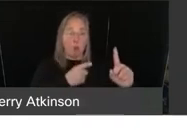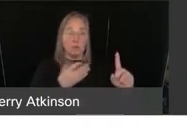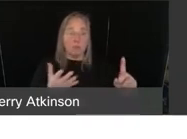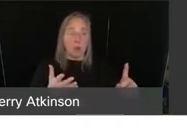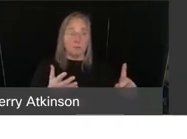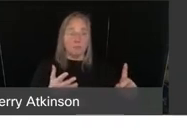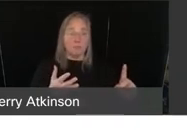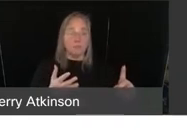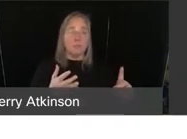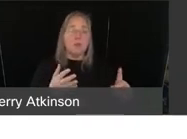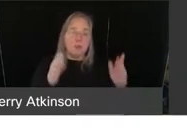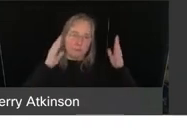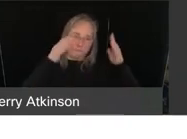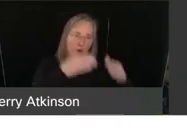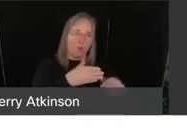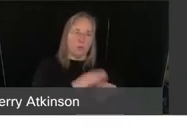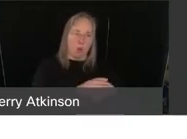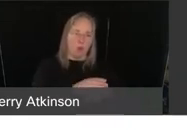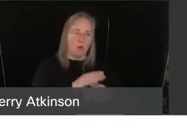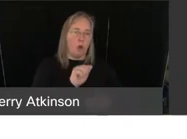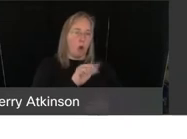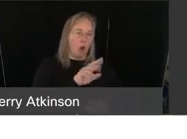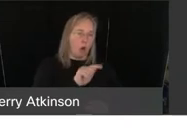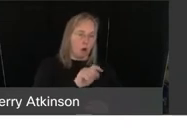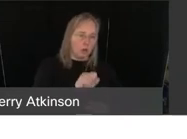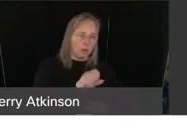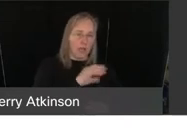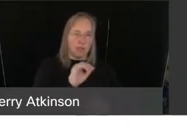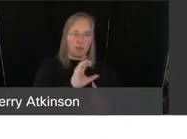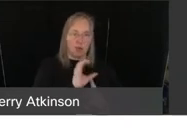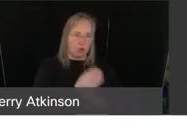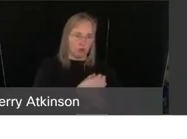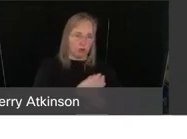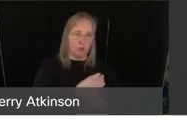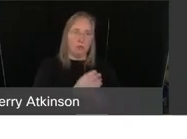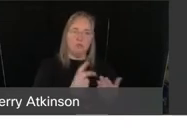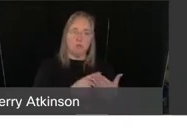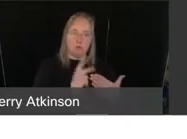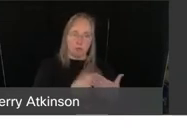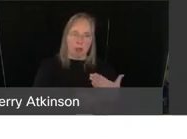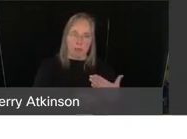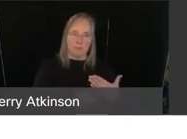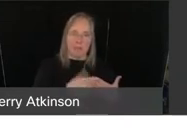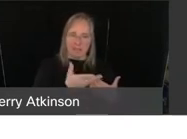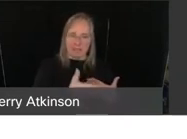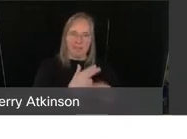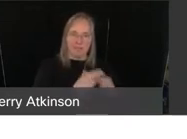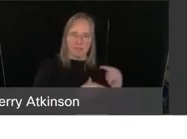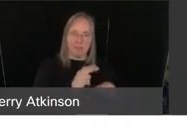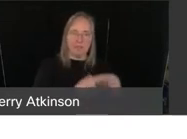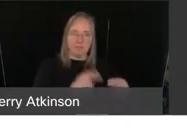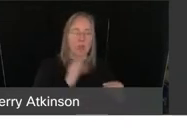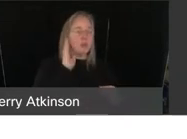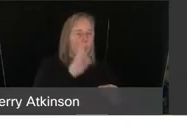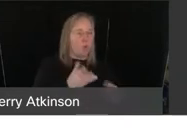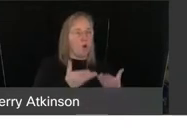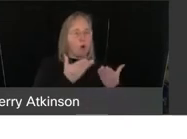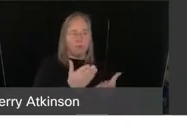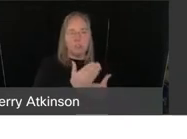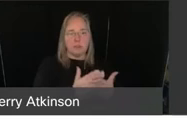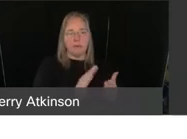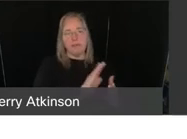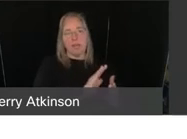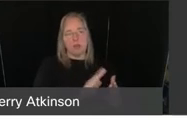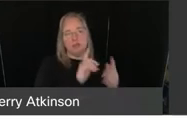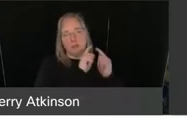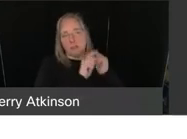focus on arts and culture programming in this facility. They will offer some of their traditional